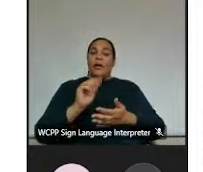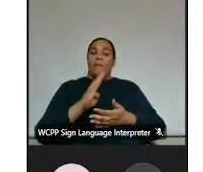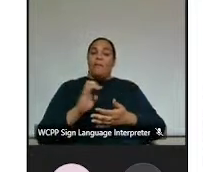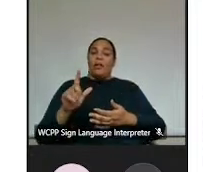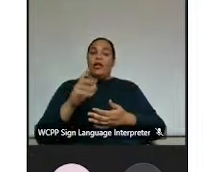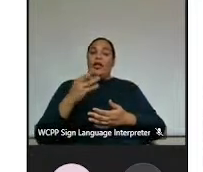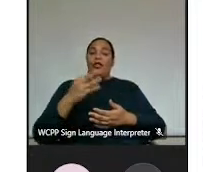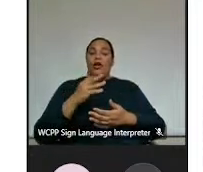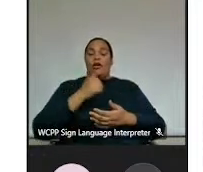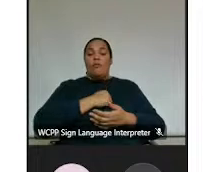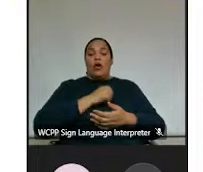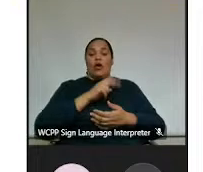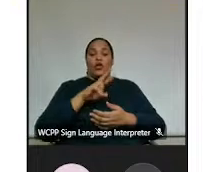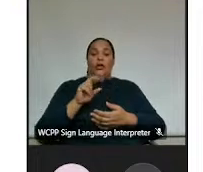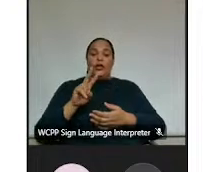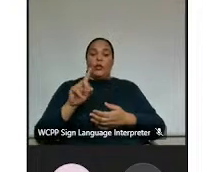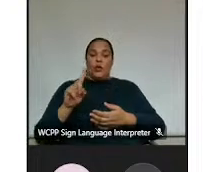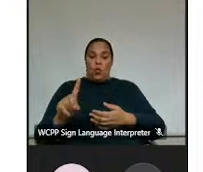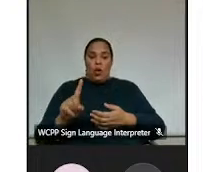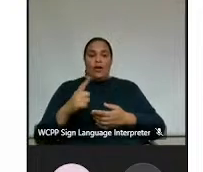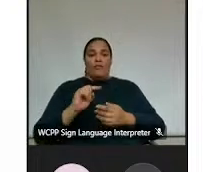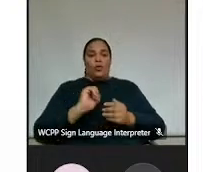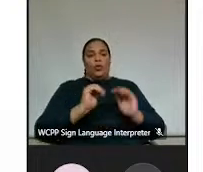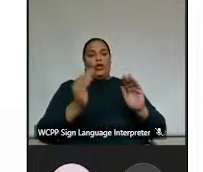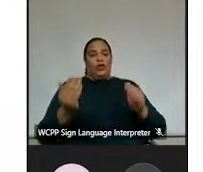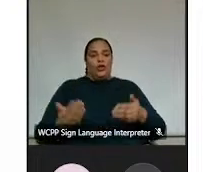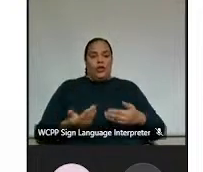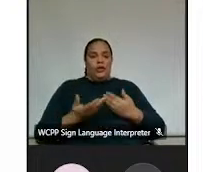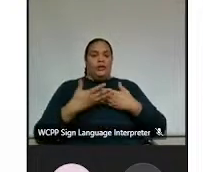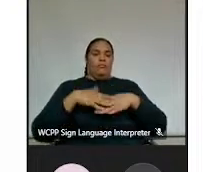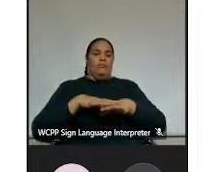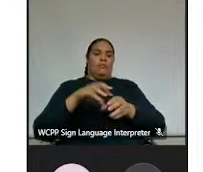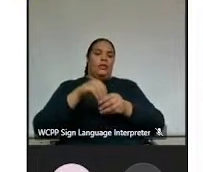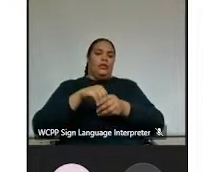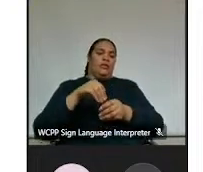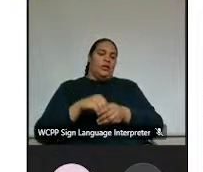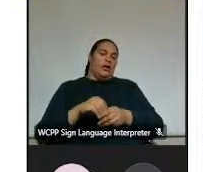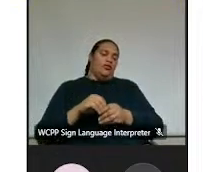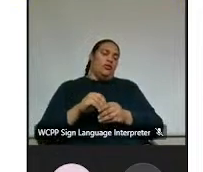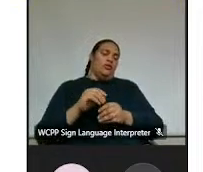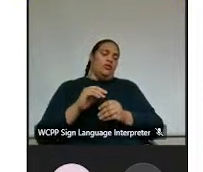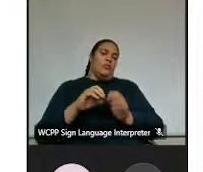March 2021 for its introduction into provincial parliament.